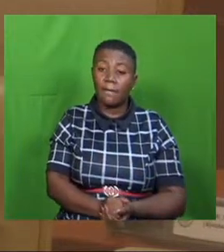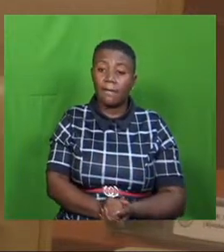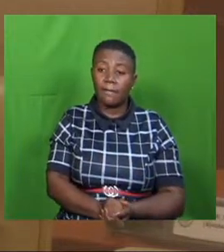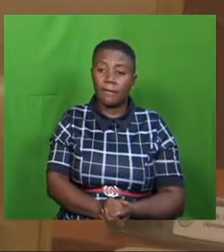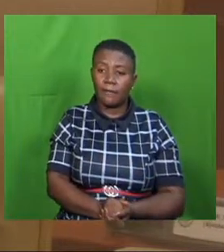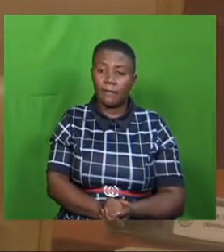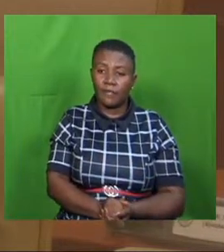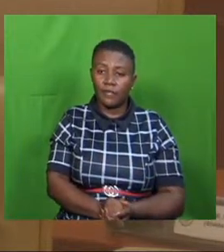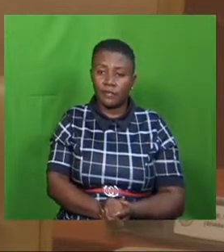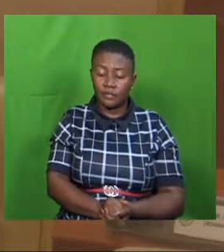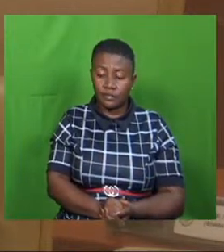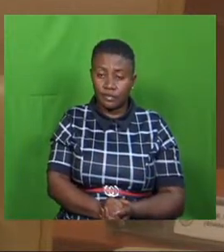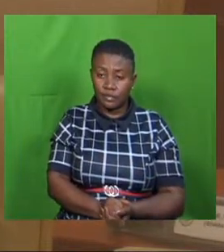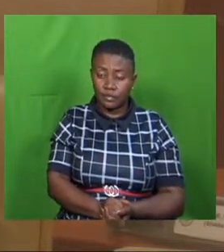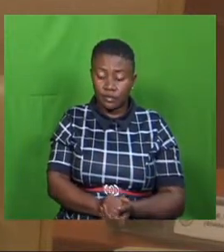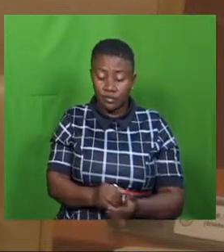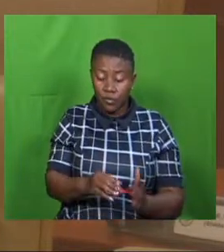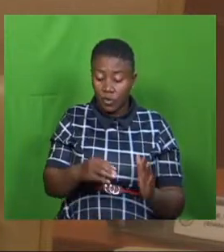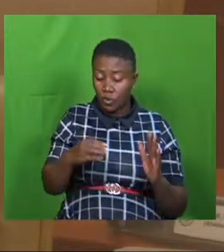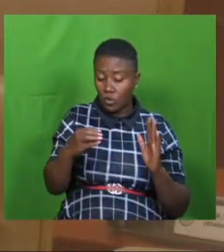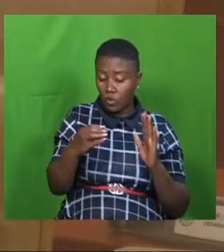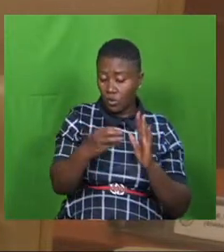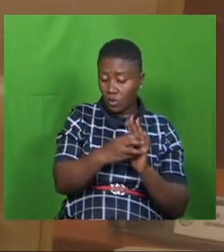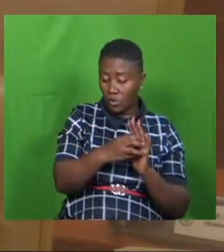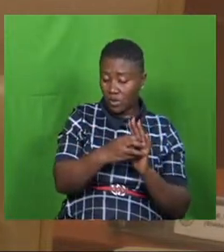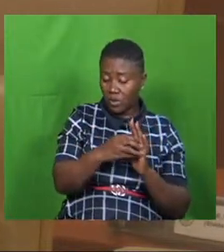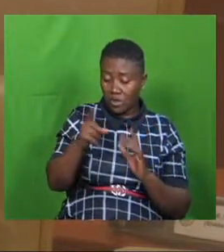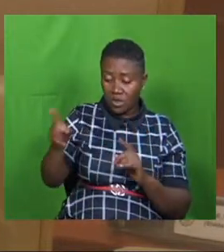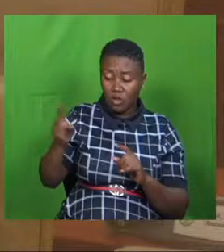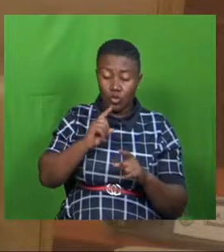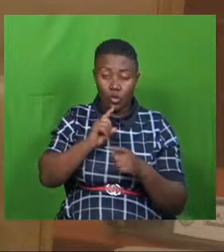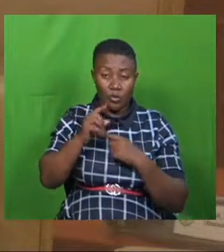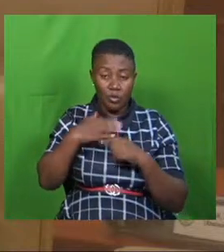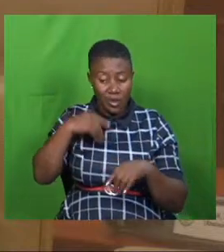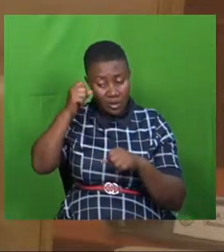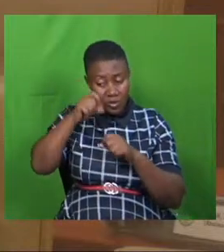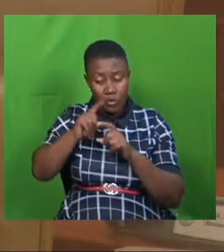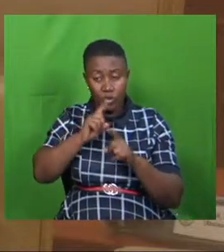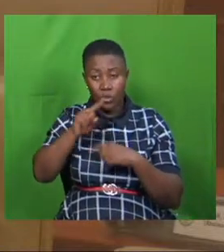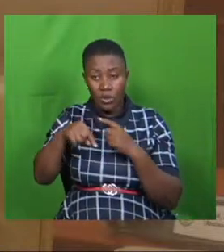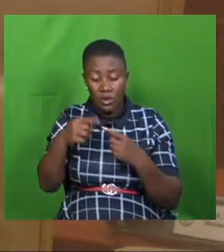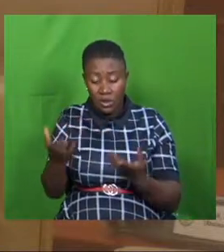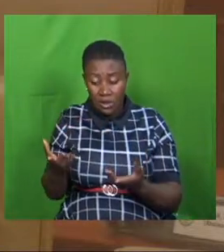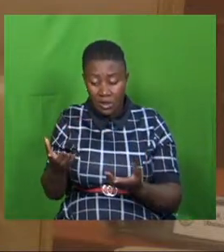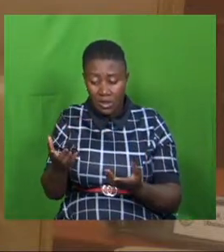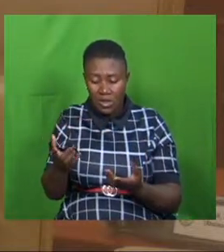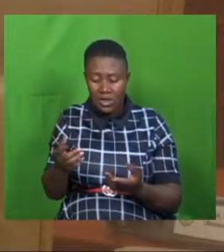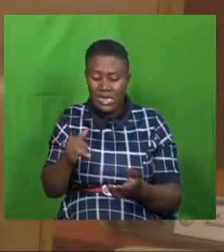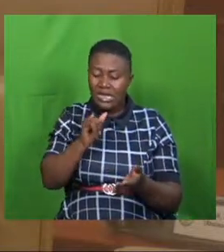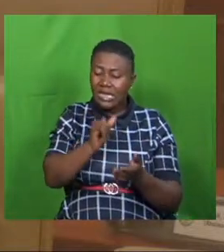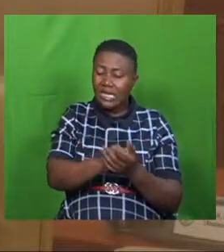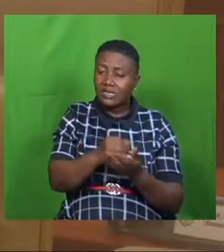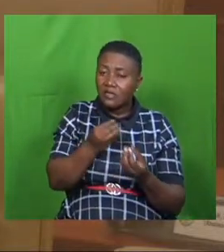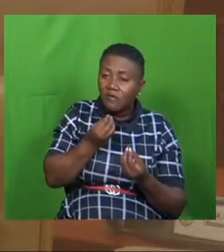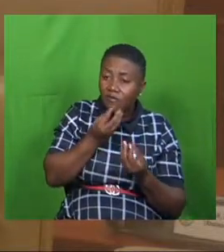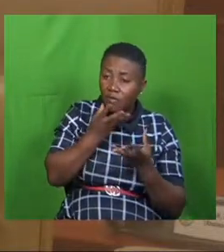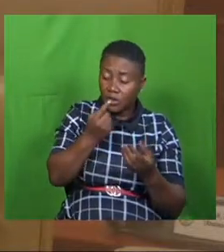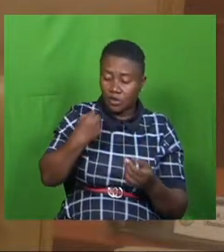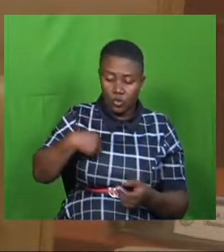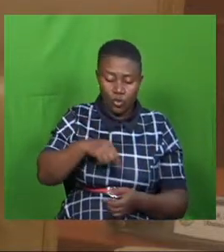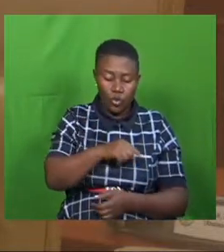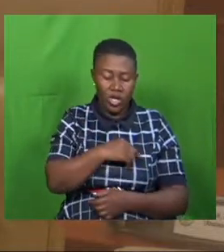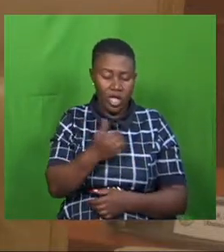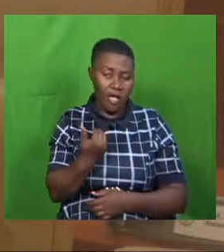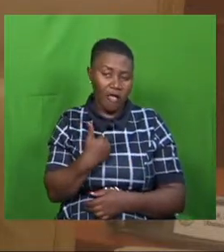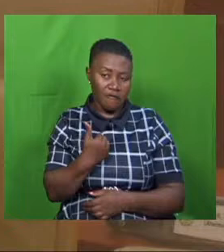The paragraph my colleague refers to is information being provided us. Now, Mr. Speaker, if